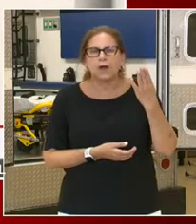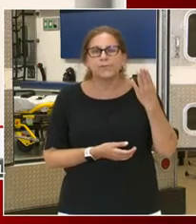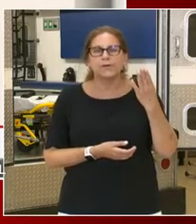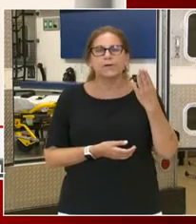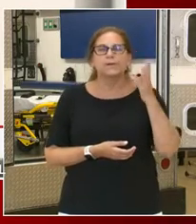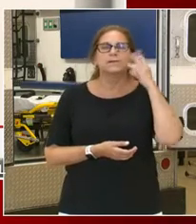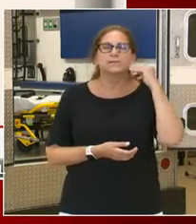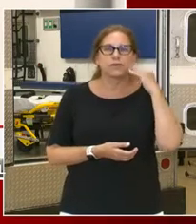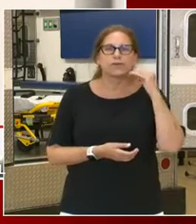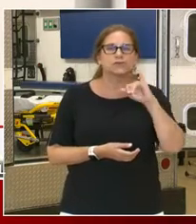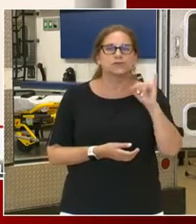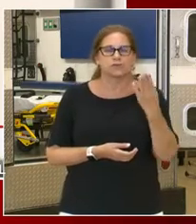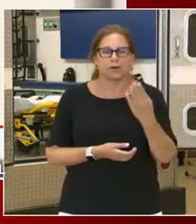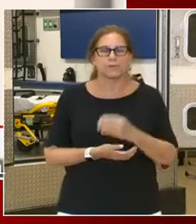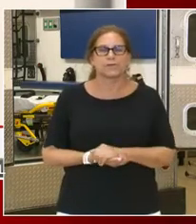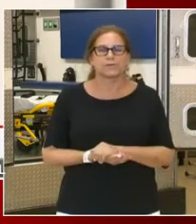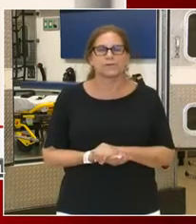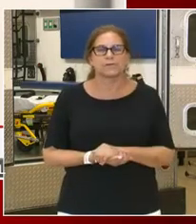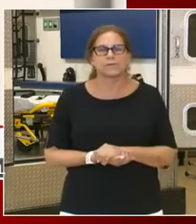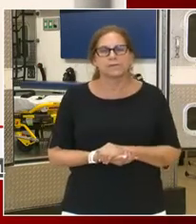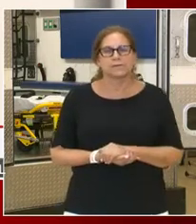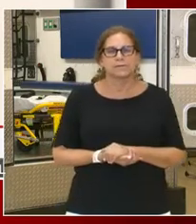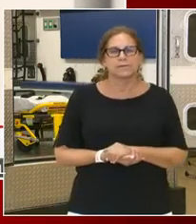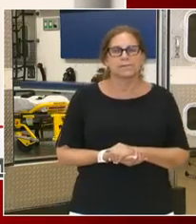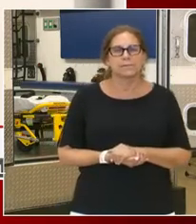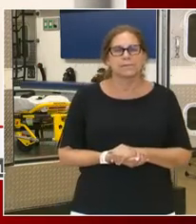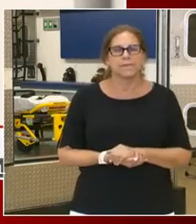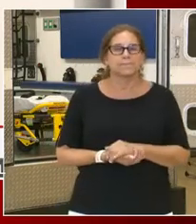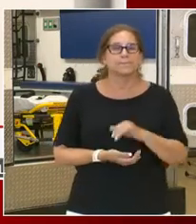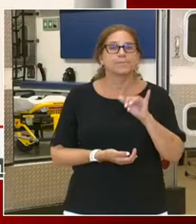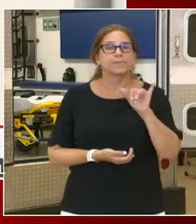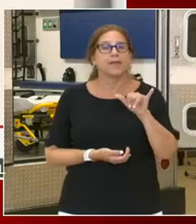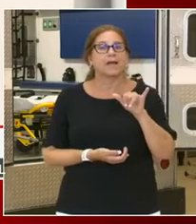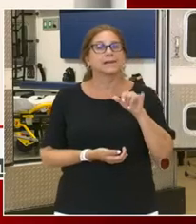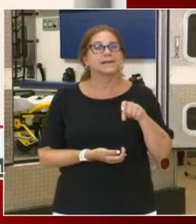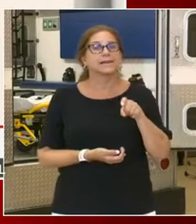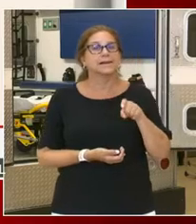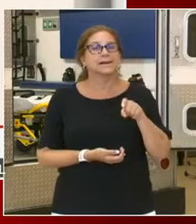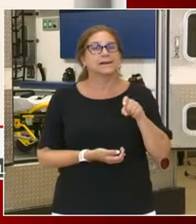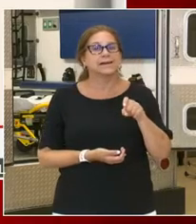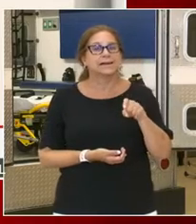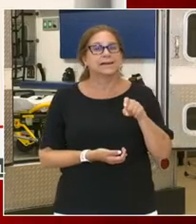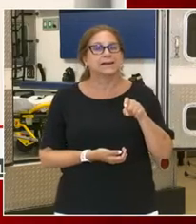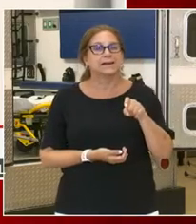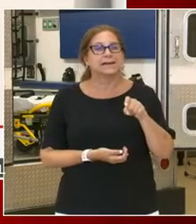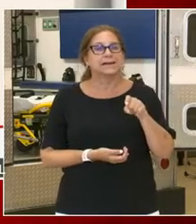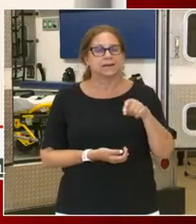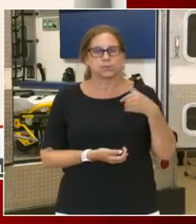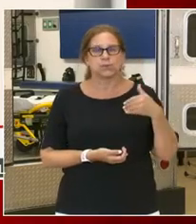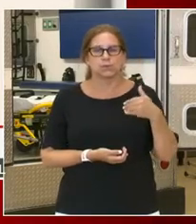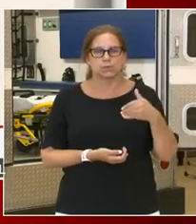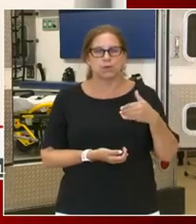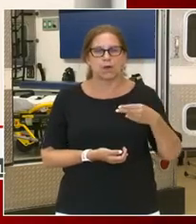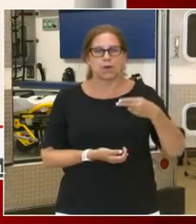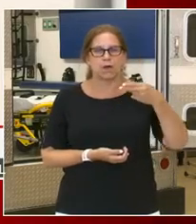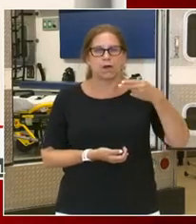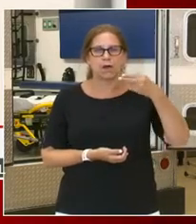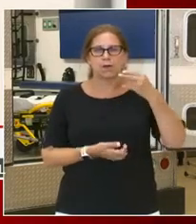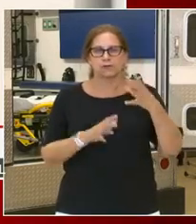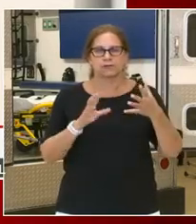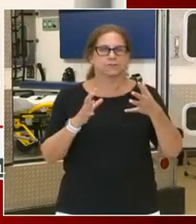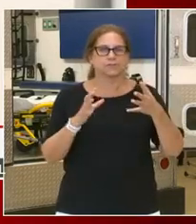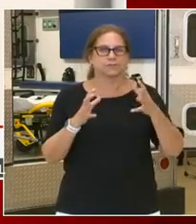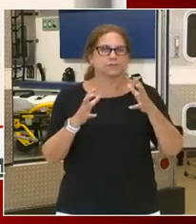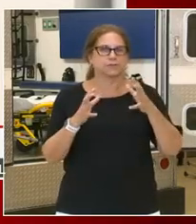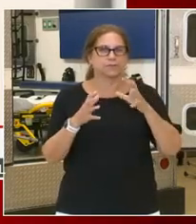of impacted residents, but in the shifts in our rapidly changing workforce landscape. The labor market is changing, and we know folks